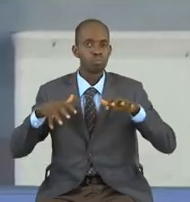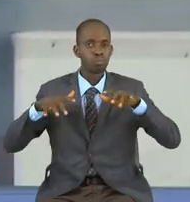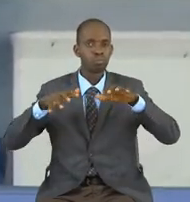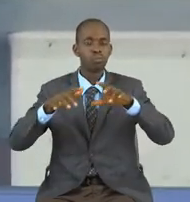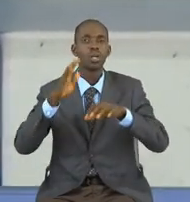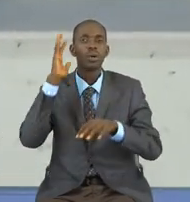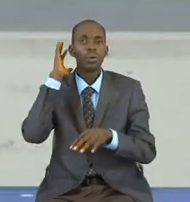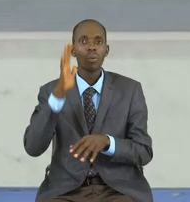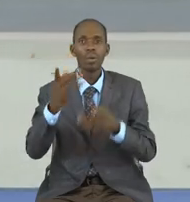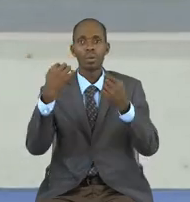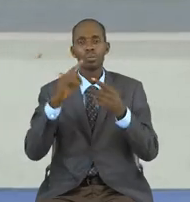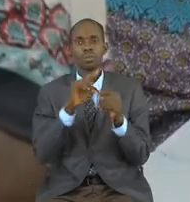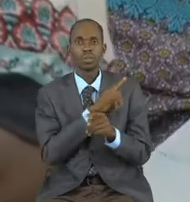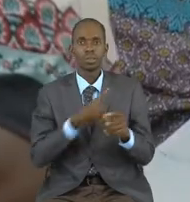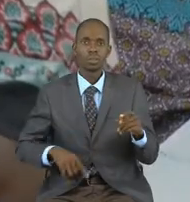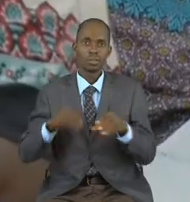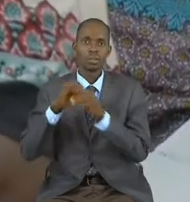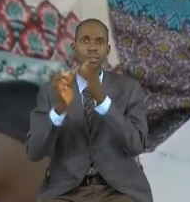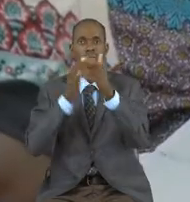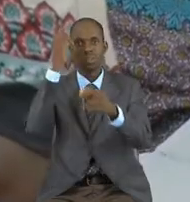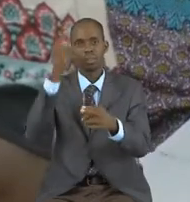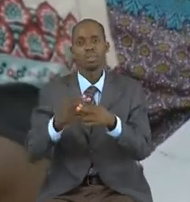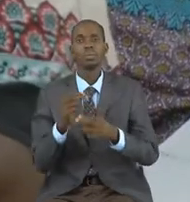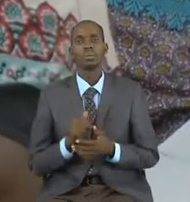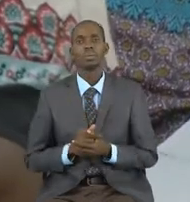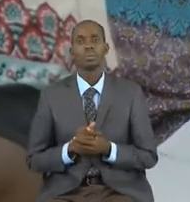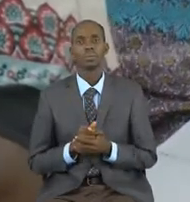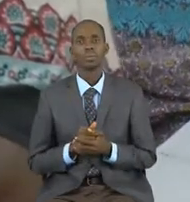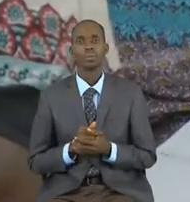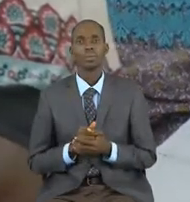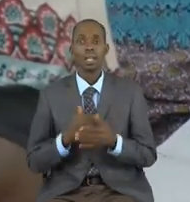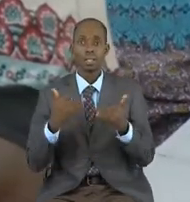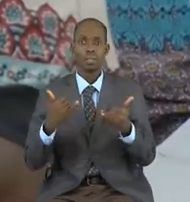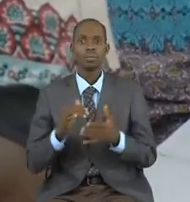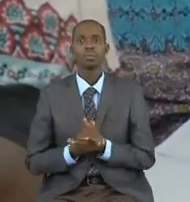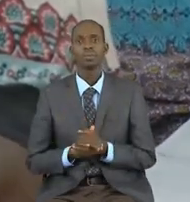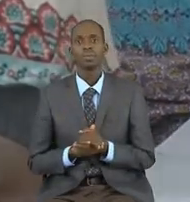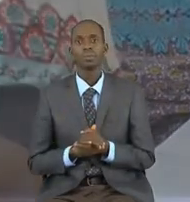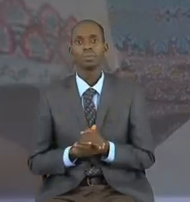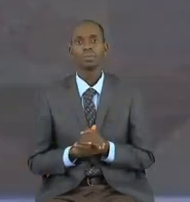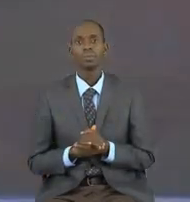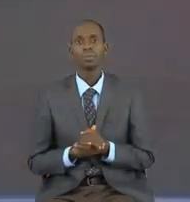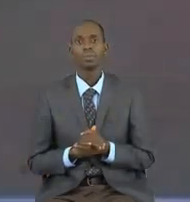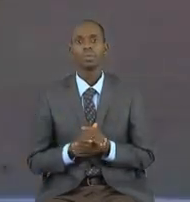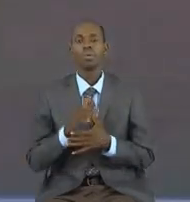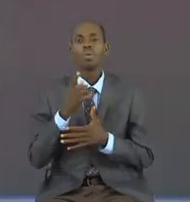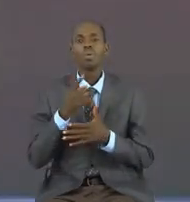to the Lord in Jesus' name. Now, what were